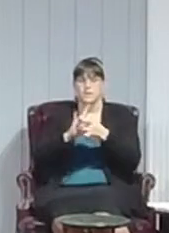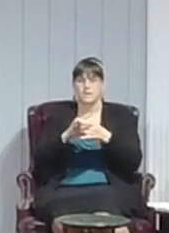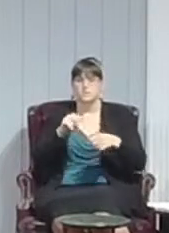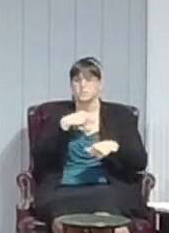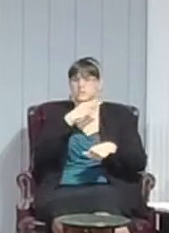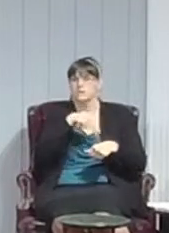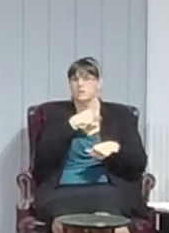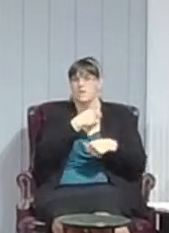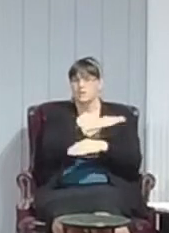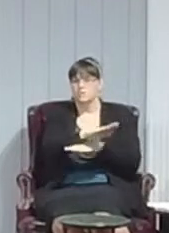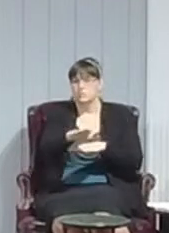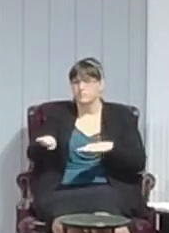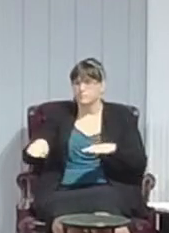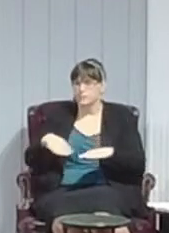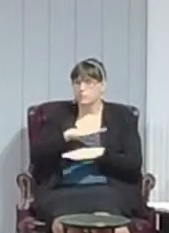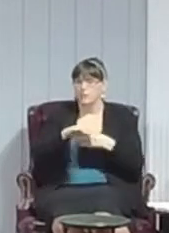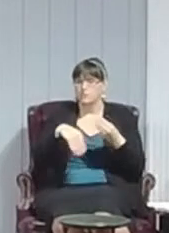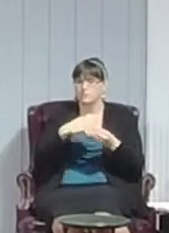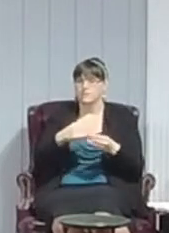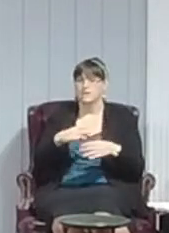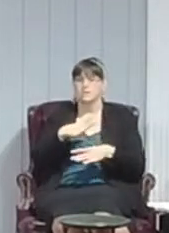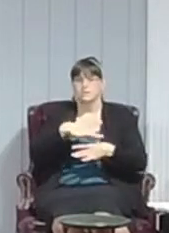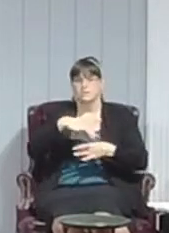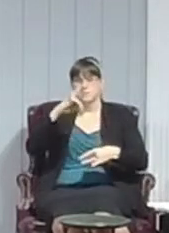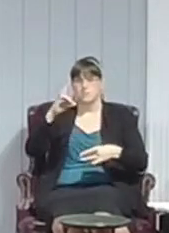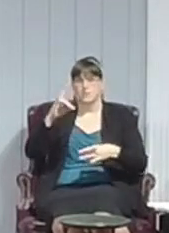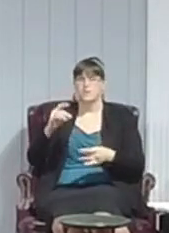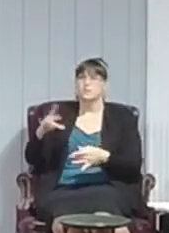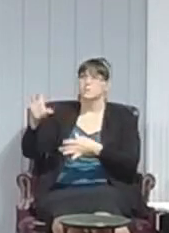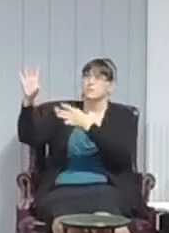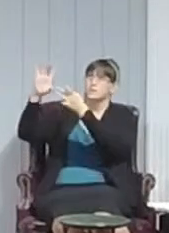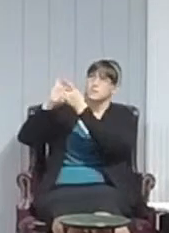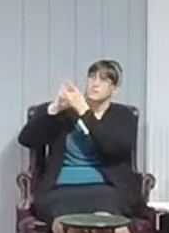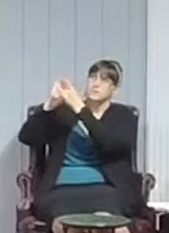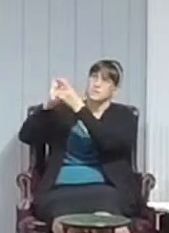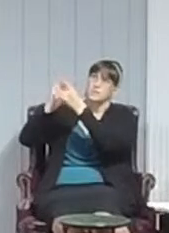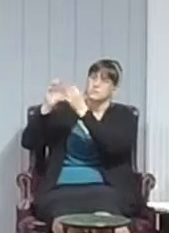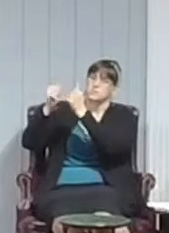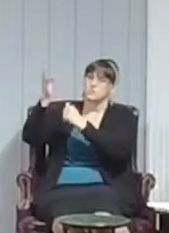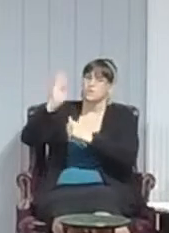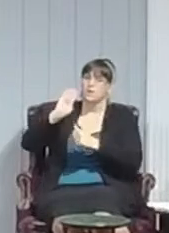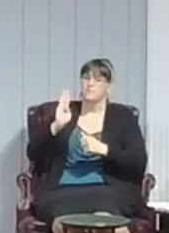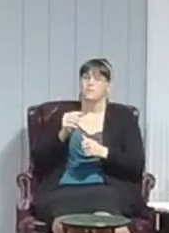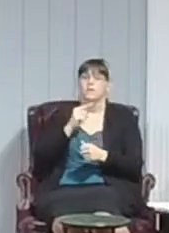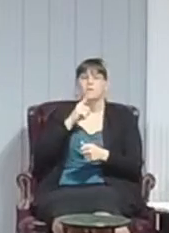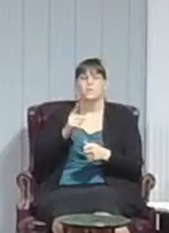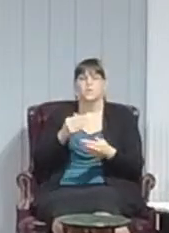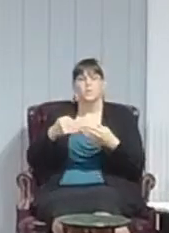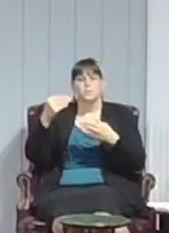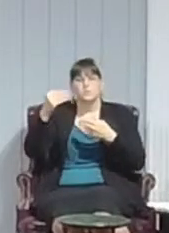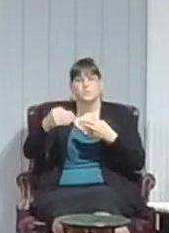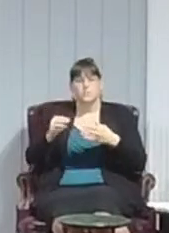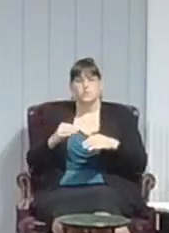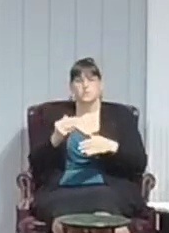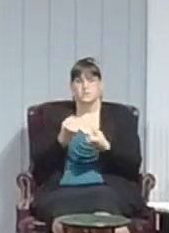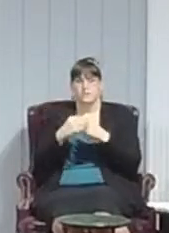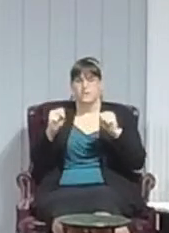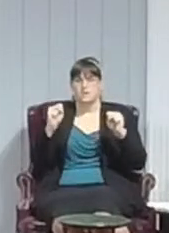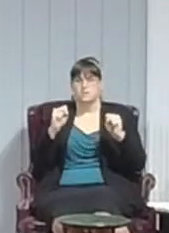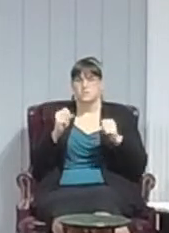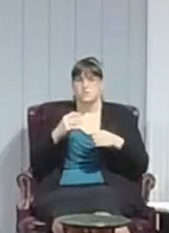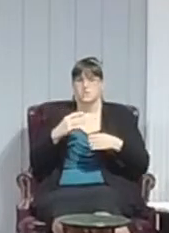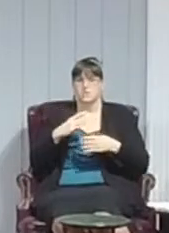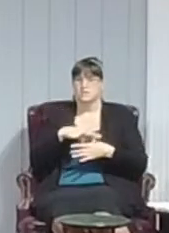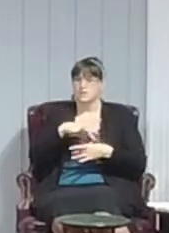The spirit is that part of man that connects with God. So before a person is saved, the Bible says the spirit is dead